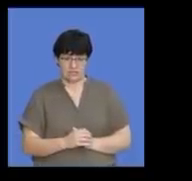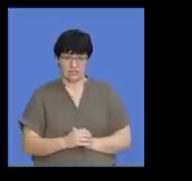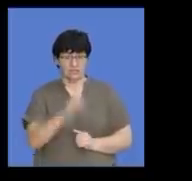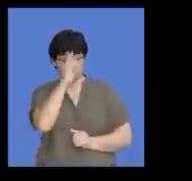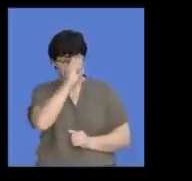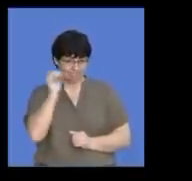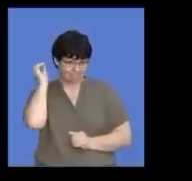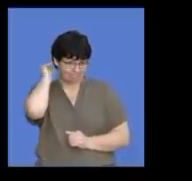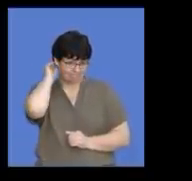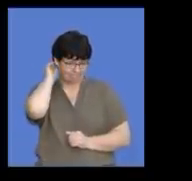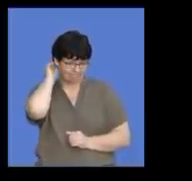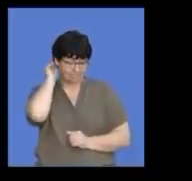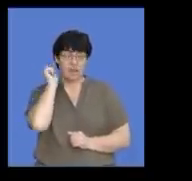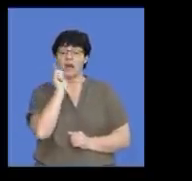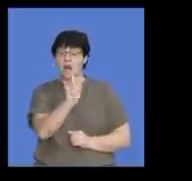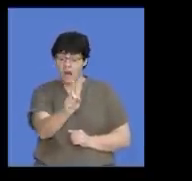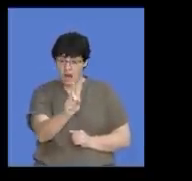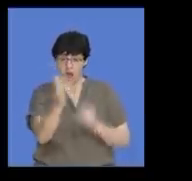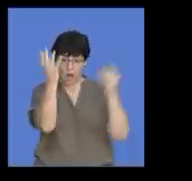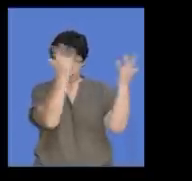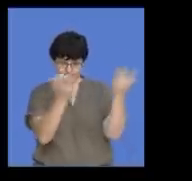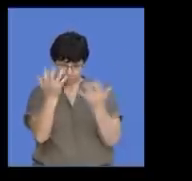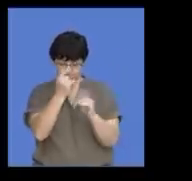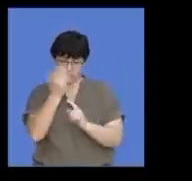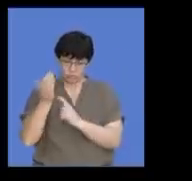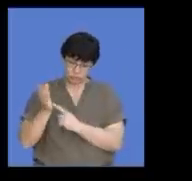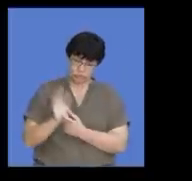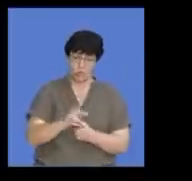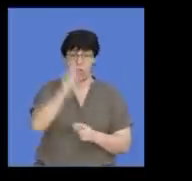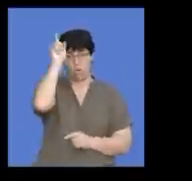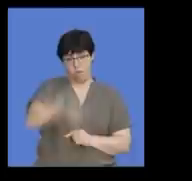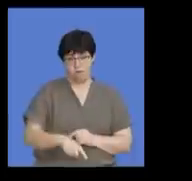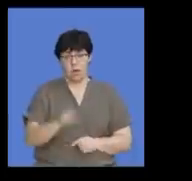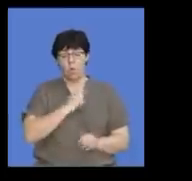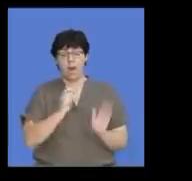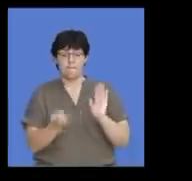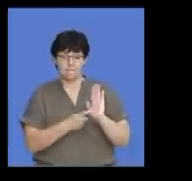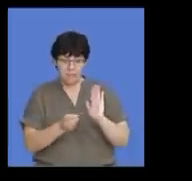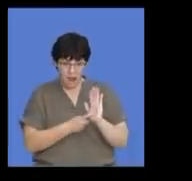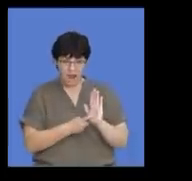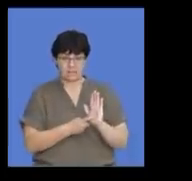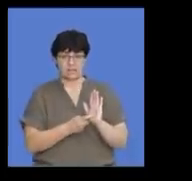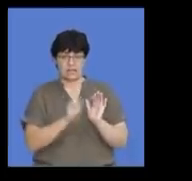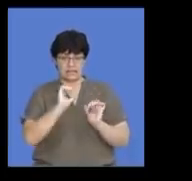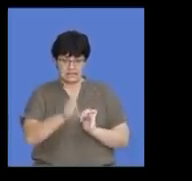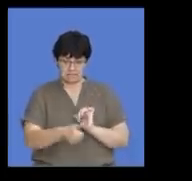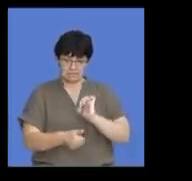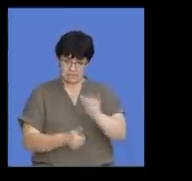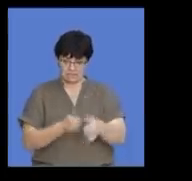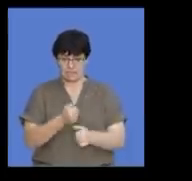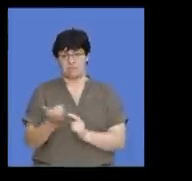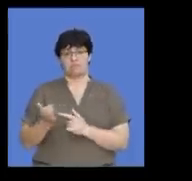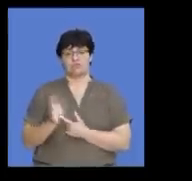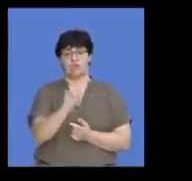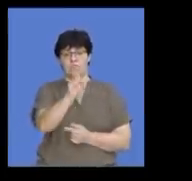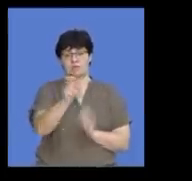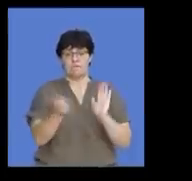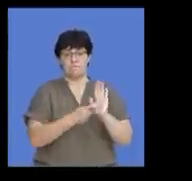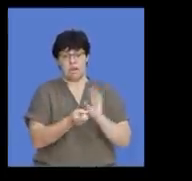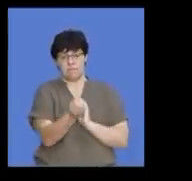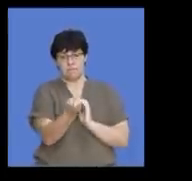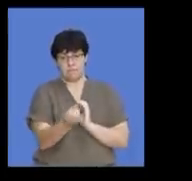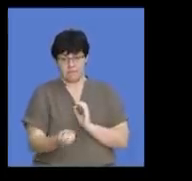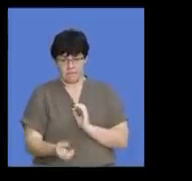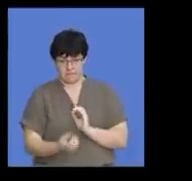note, show all calculations. Marks will be awarded for calculations. Every step gets a mark,